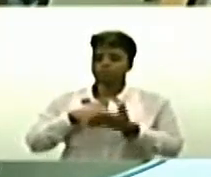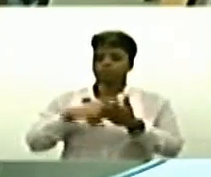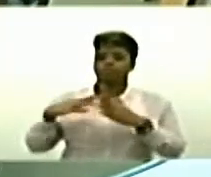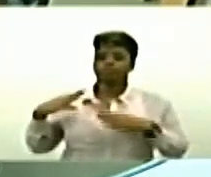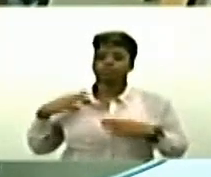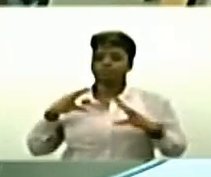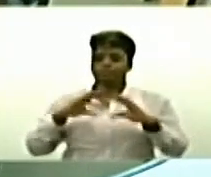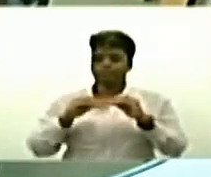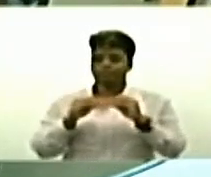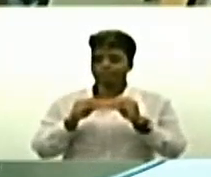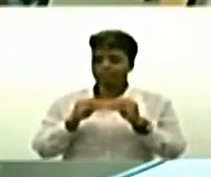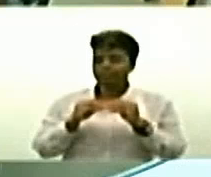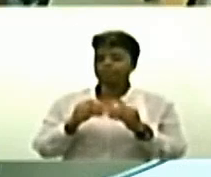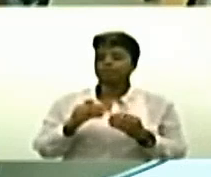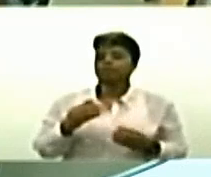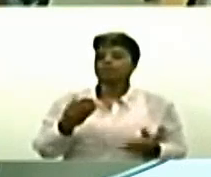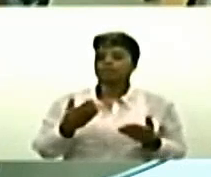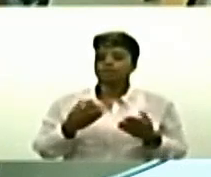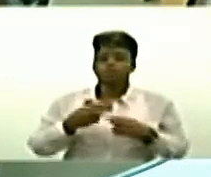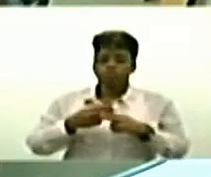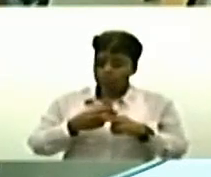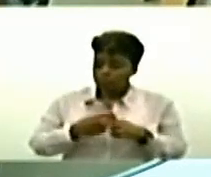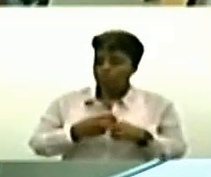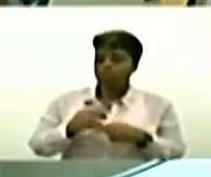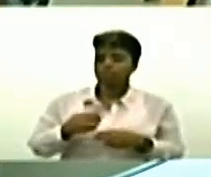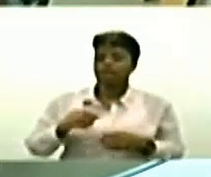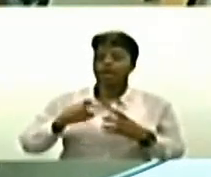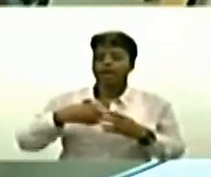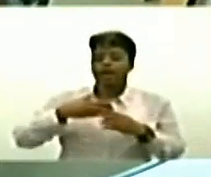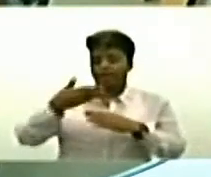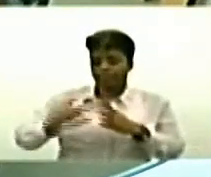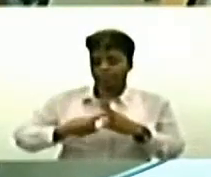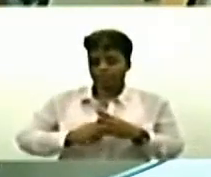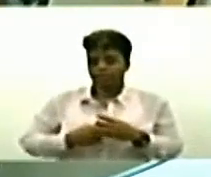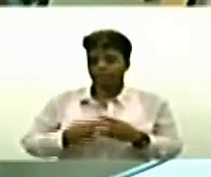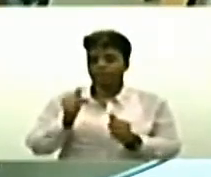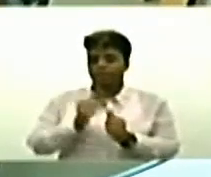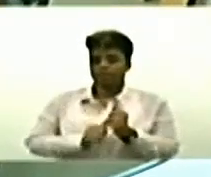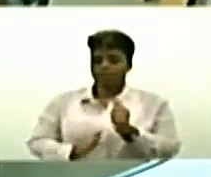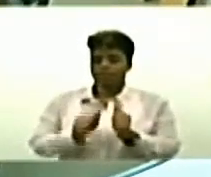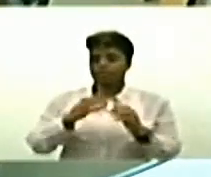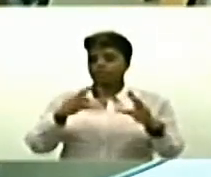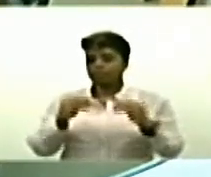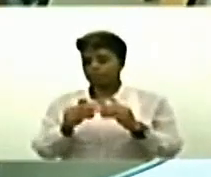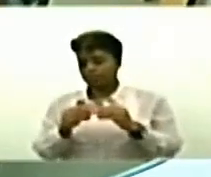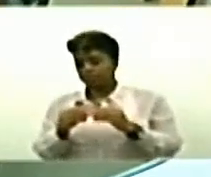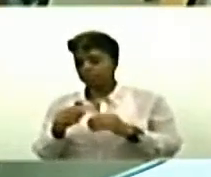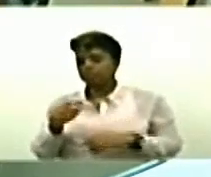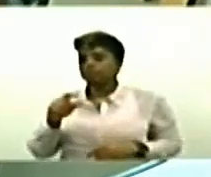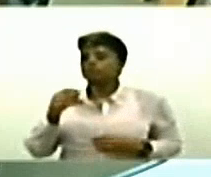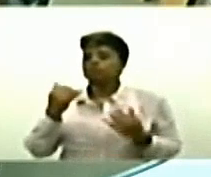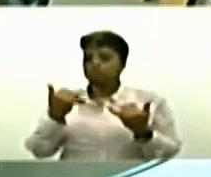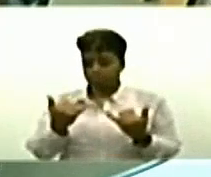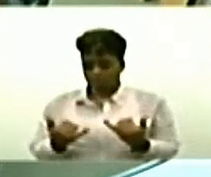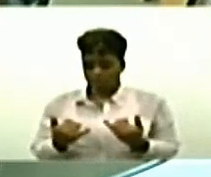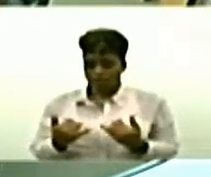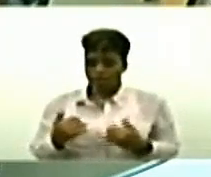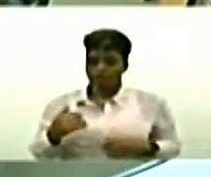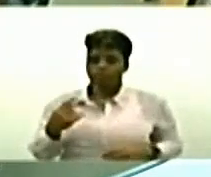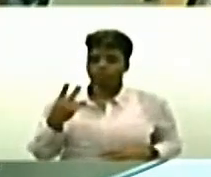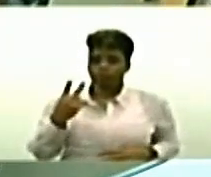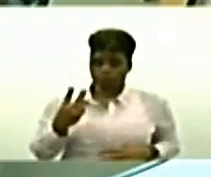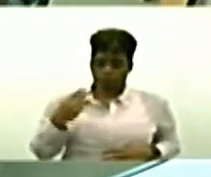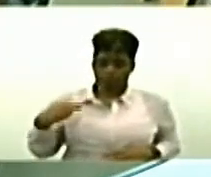as soon as may be after the beginning of each session, be it resolved that the Honourable Senate doth now appoint the members to